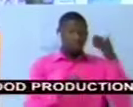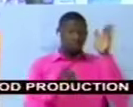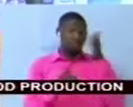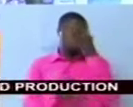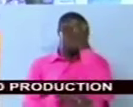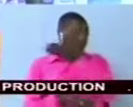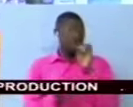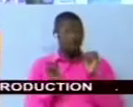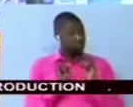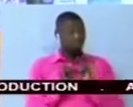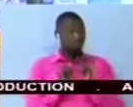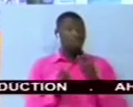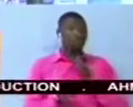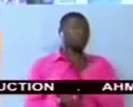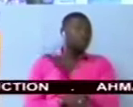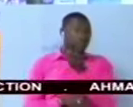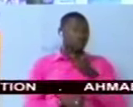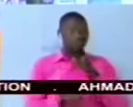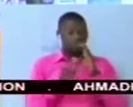about drug, you have to go and see.